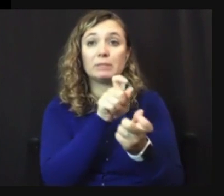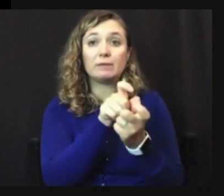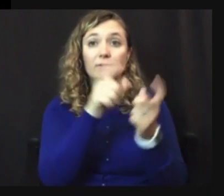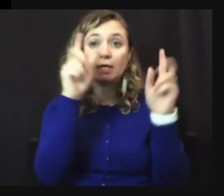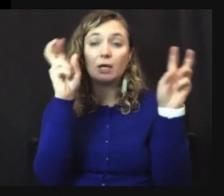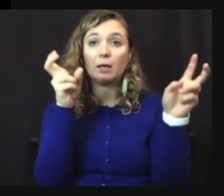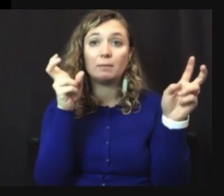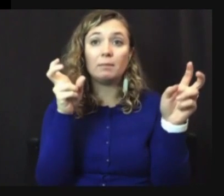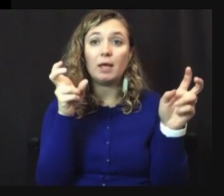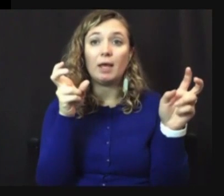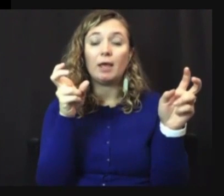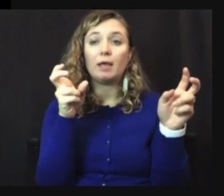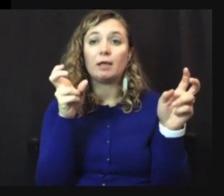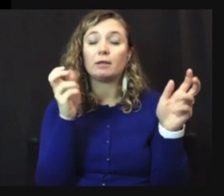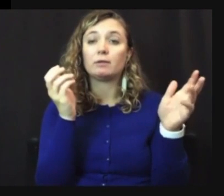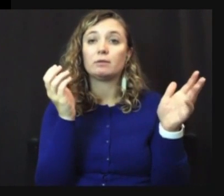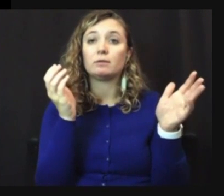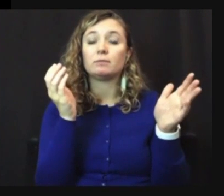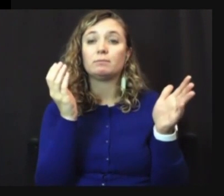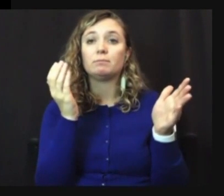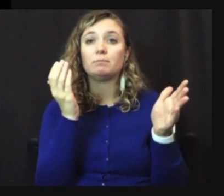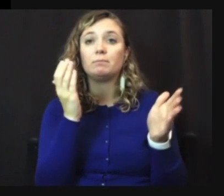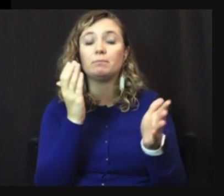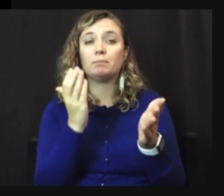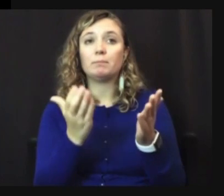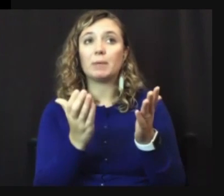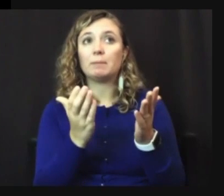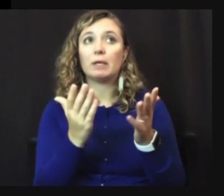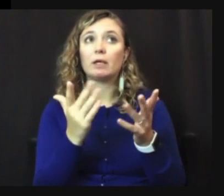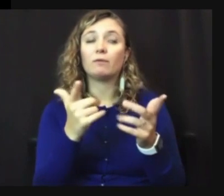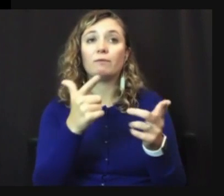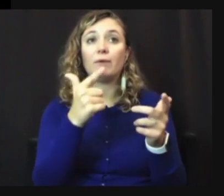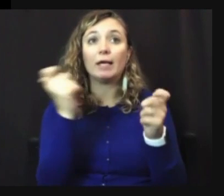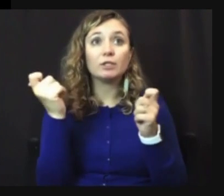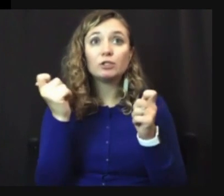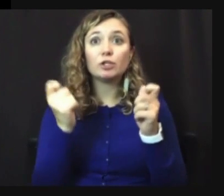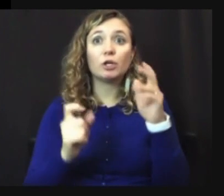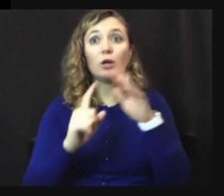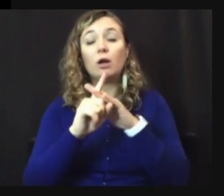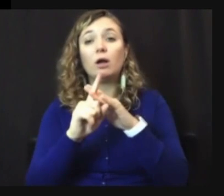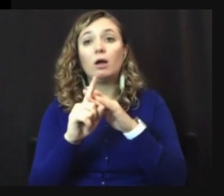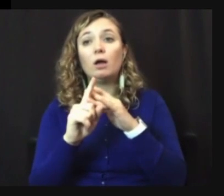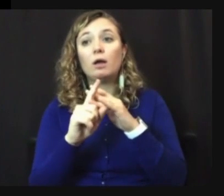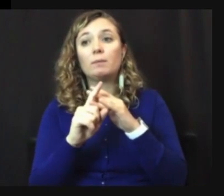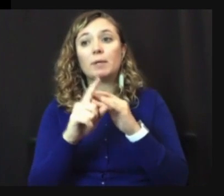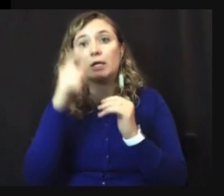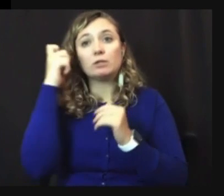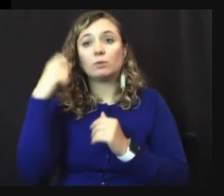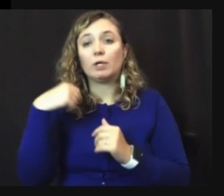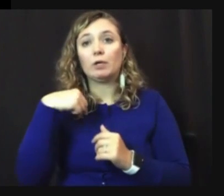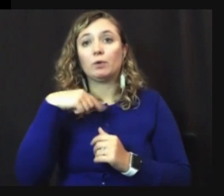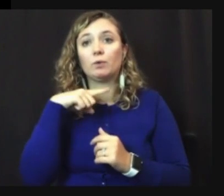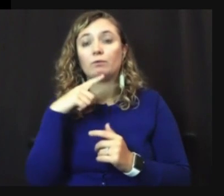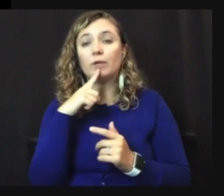area, that does not mean that we are going to be able to have the same working memory for like everything.